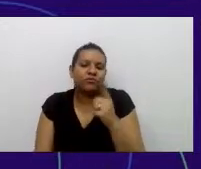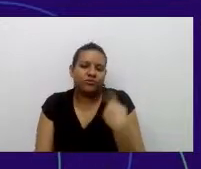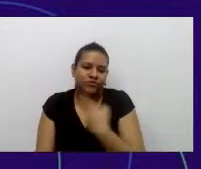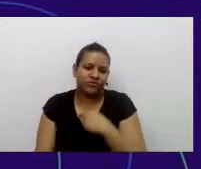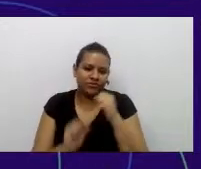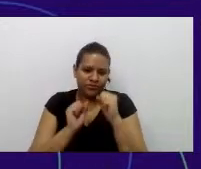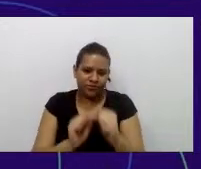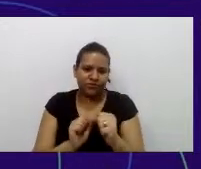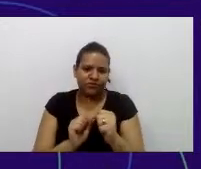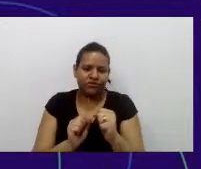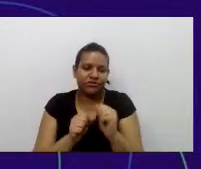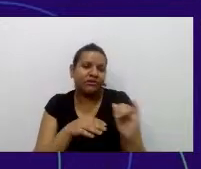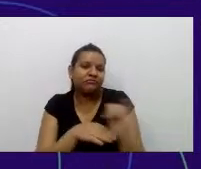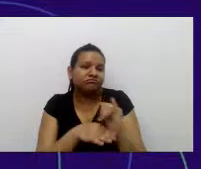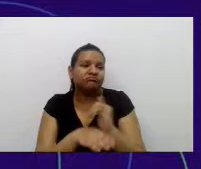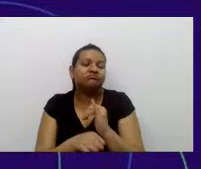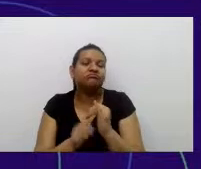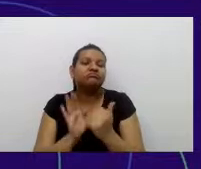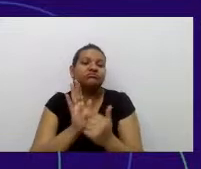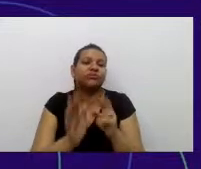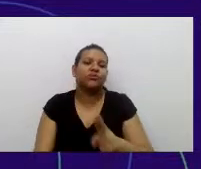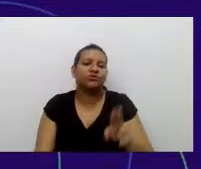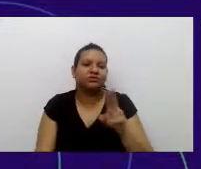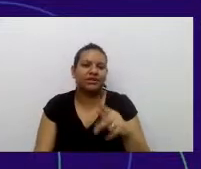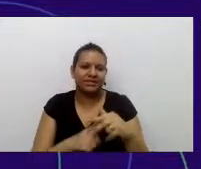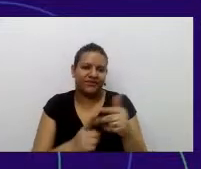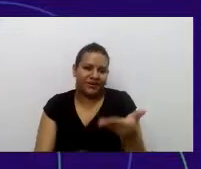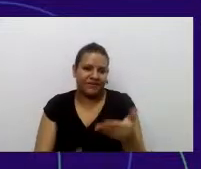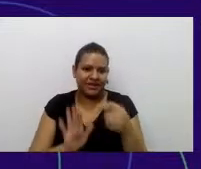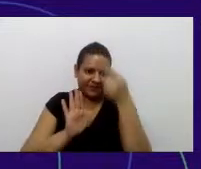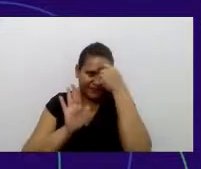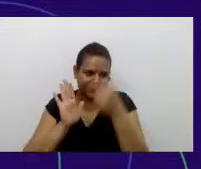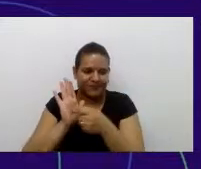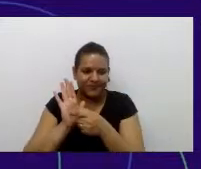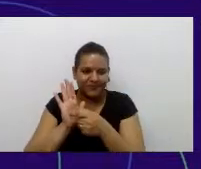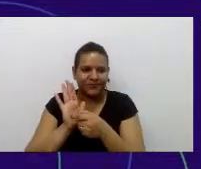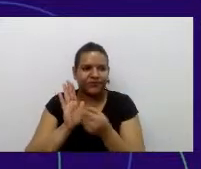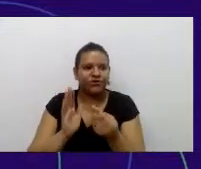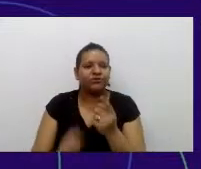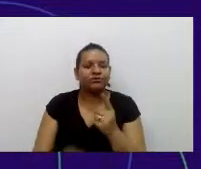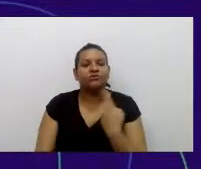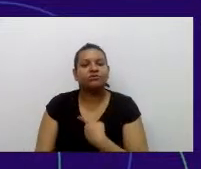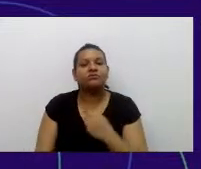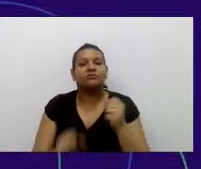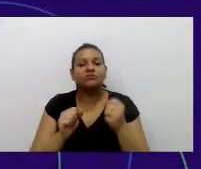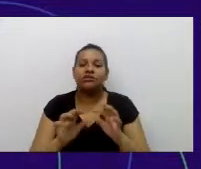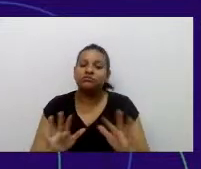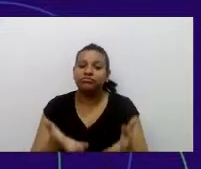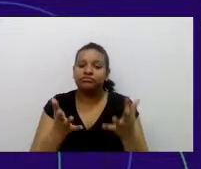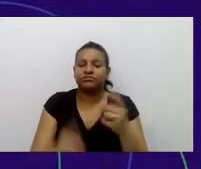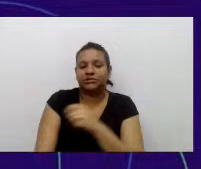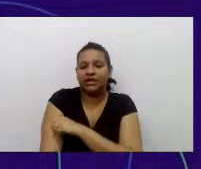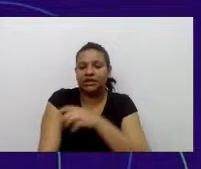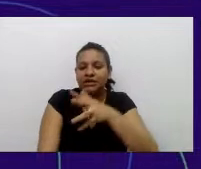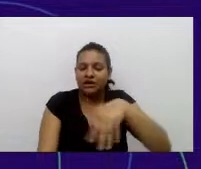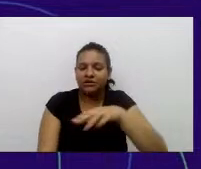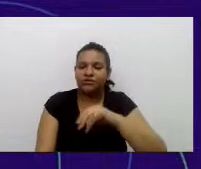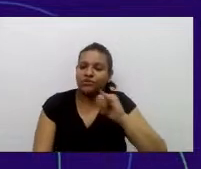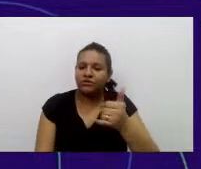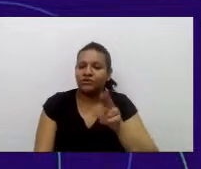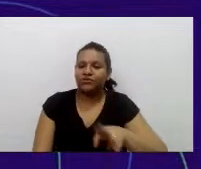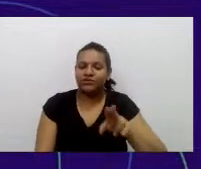not just allow, but encourage them to use the tool in their learning. Exactly. Yeah, we both